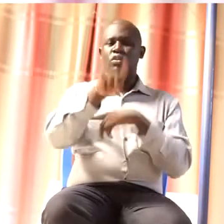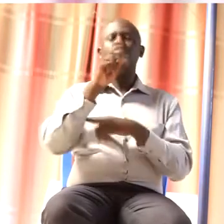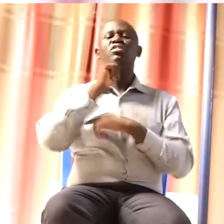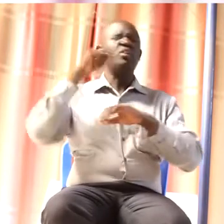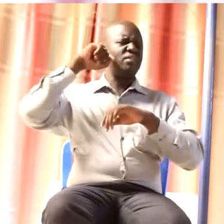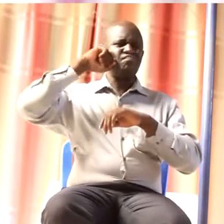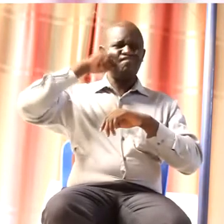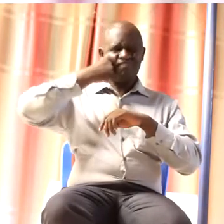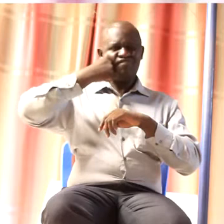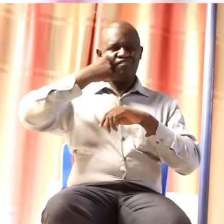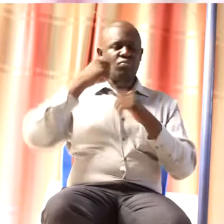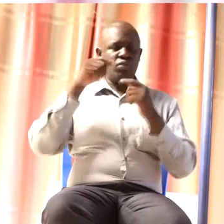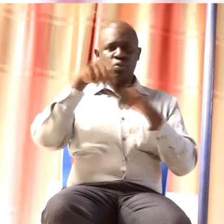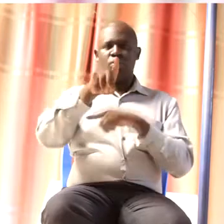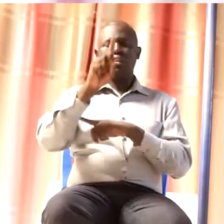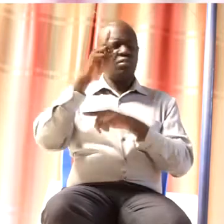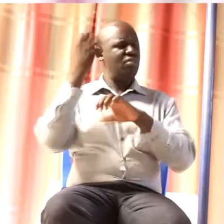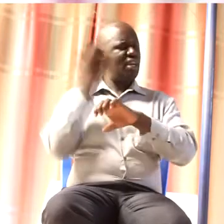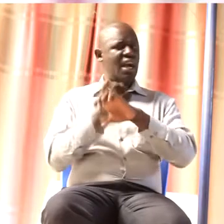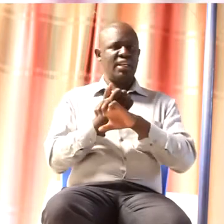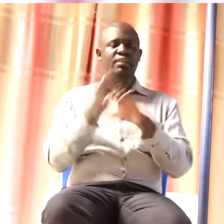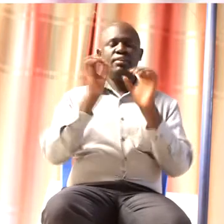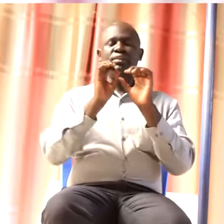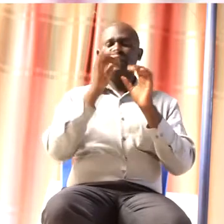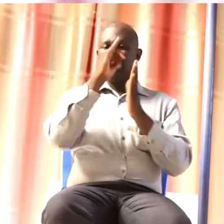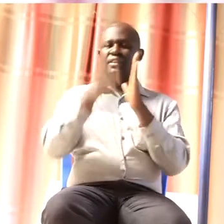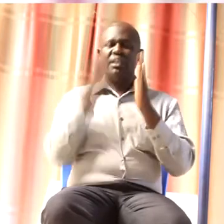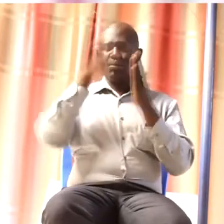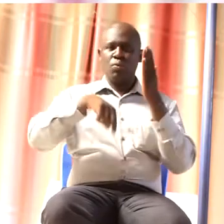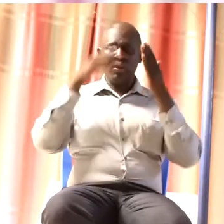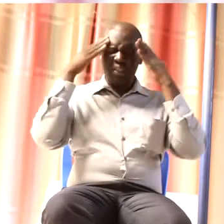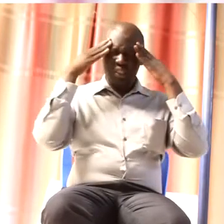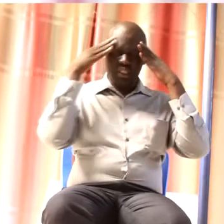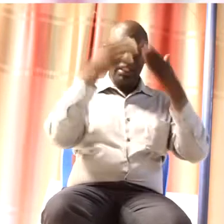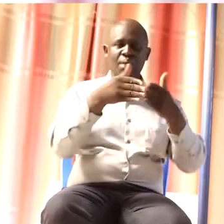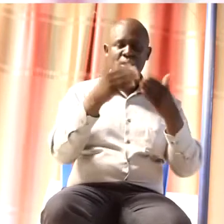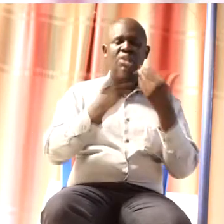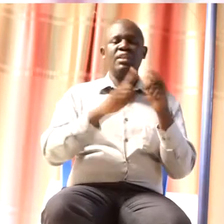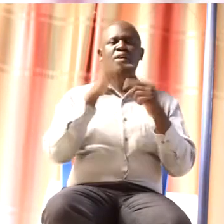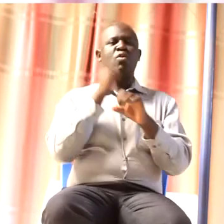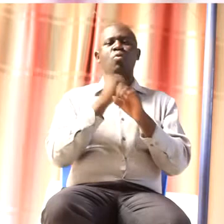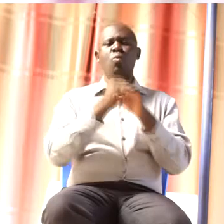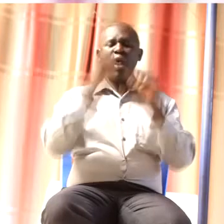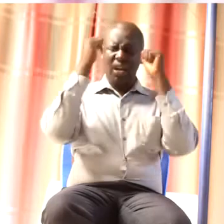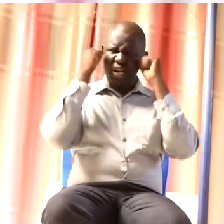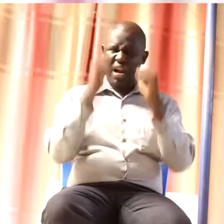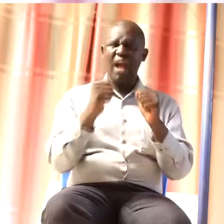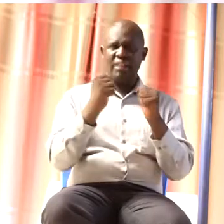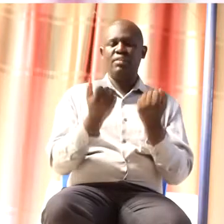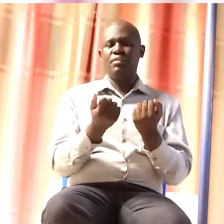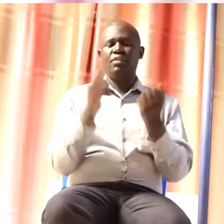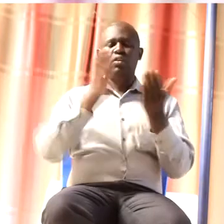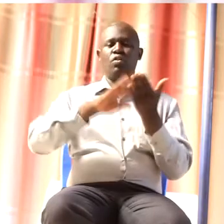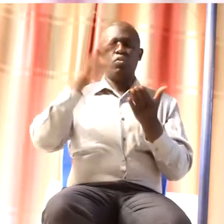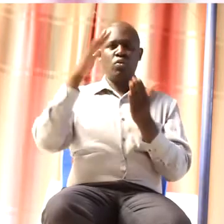so hard. Amen. Just be determined and work hard. Glory to God.